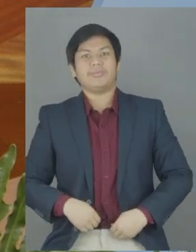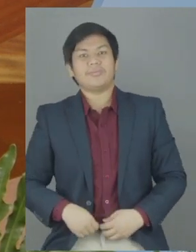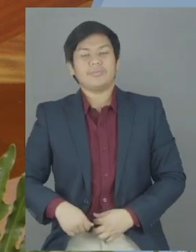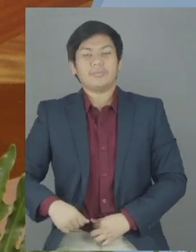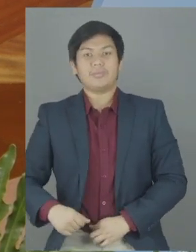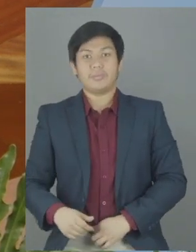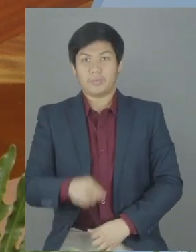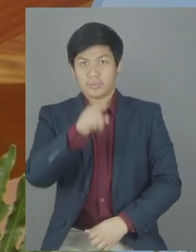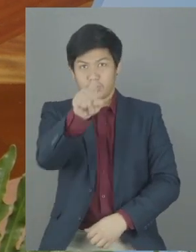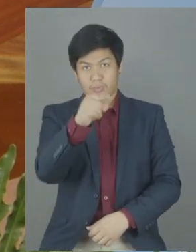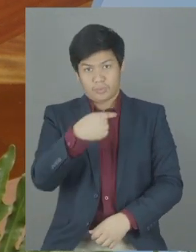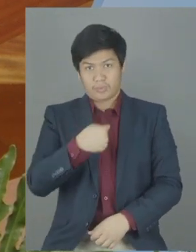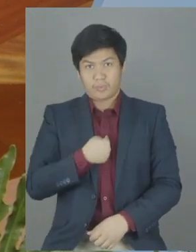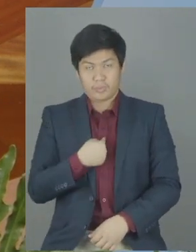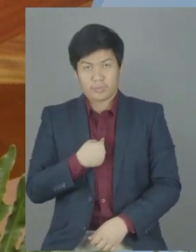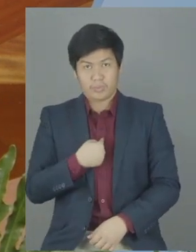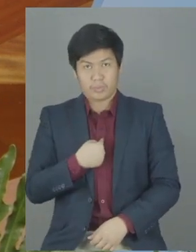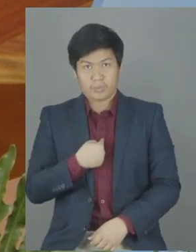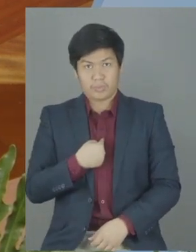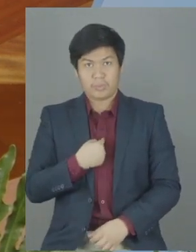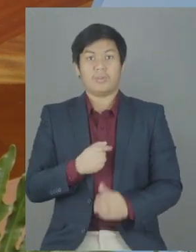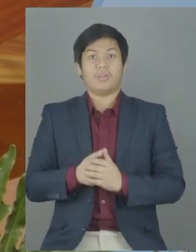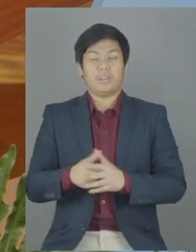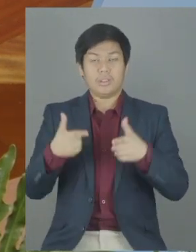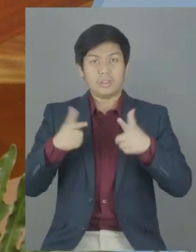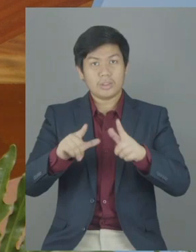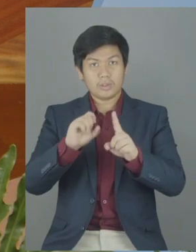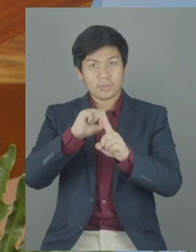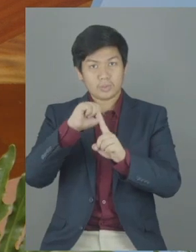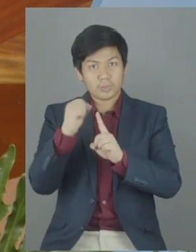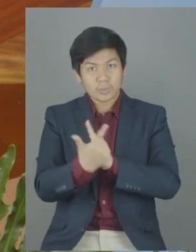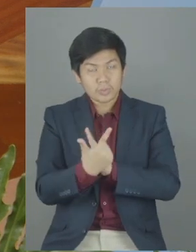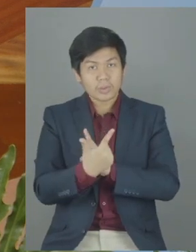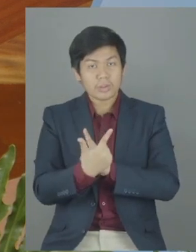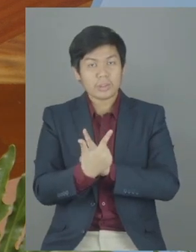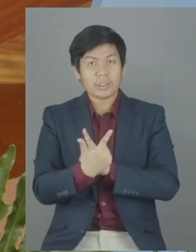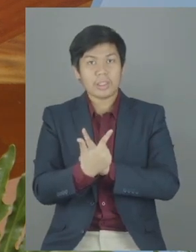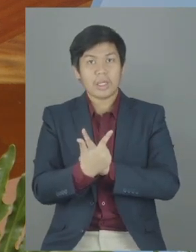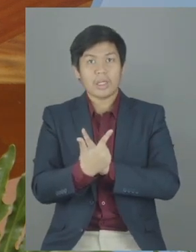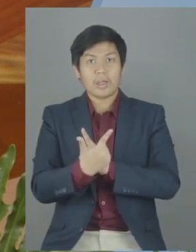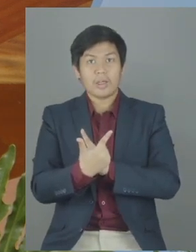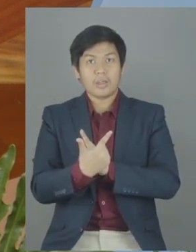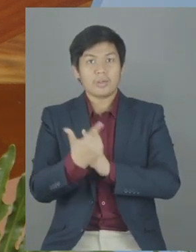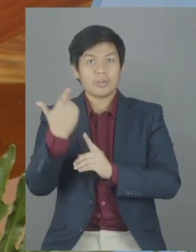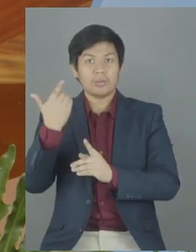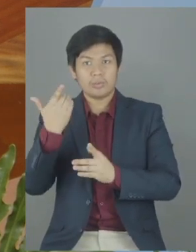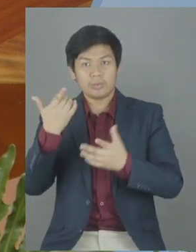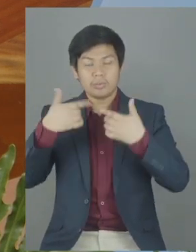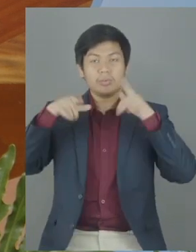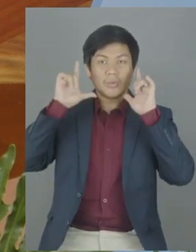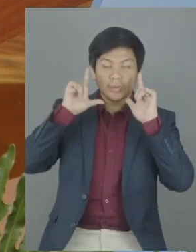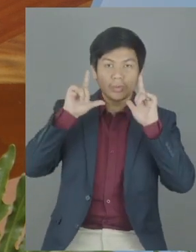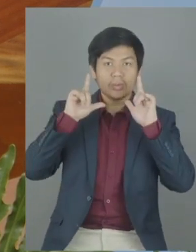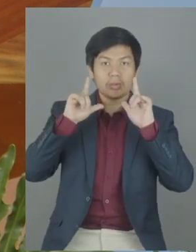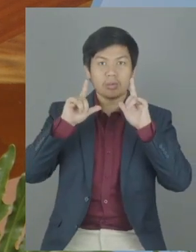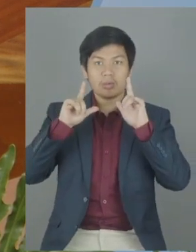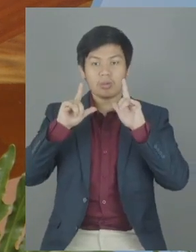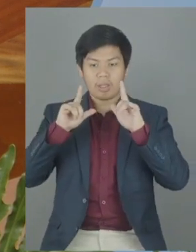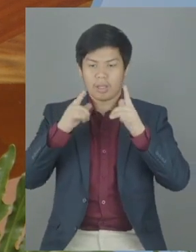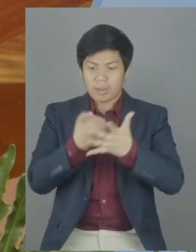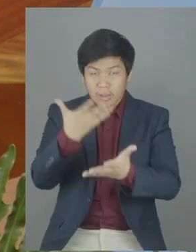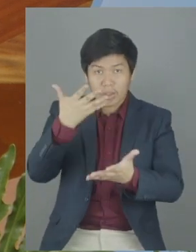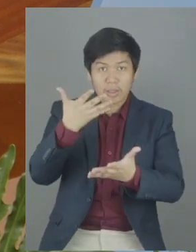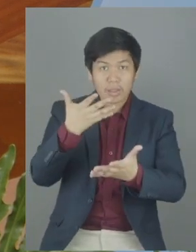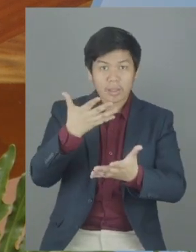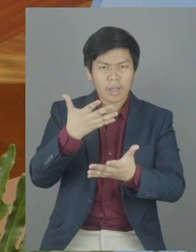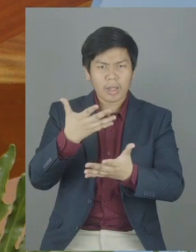Did you and I let social status, disabilities, appearance dictate who we